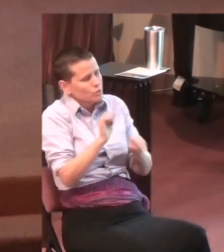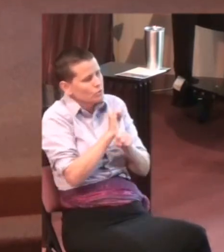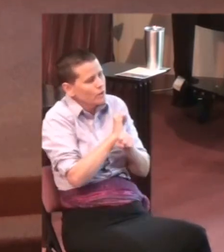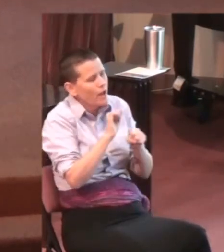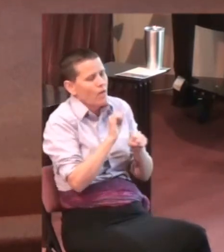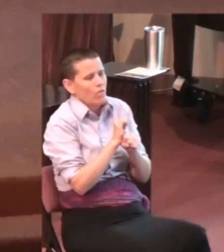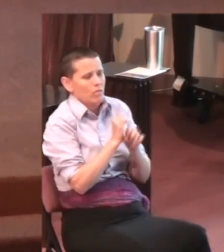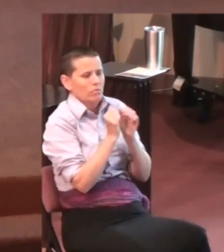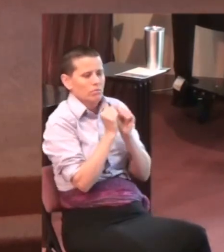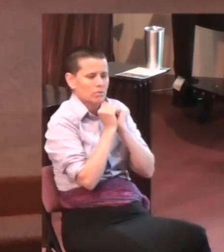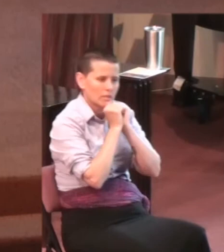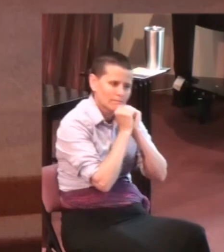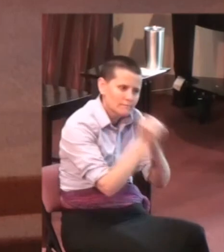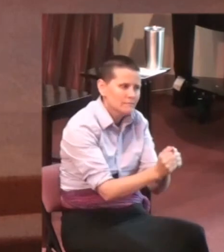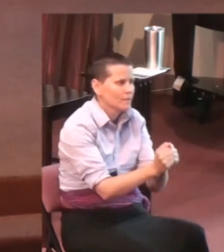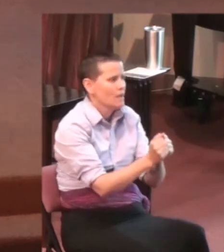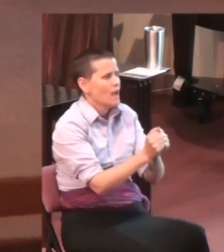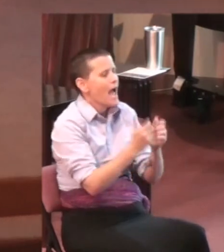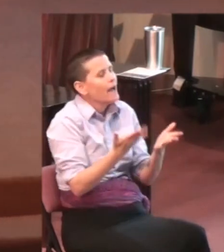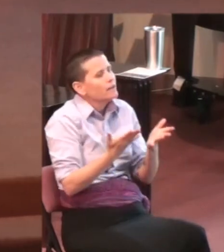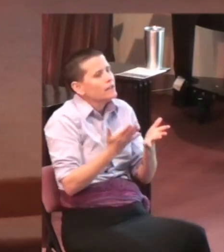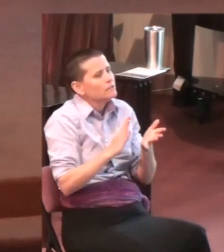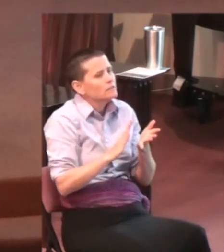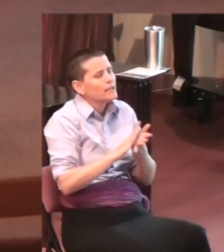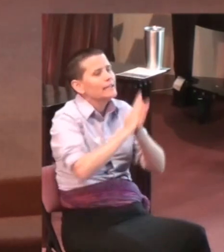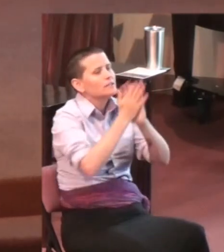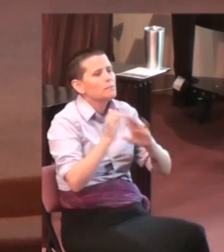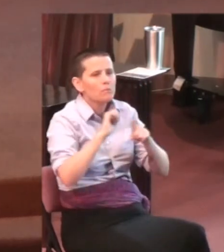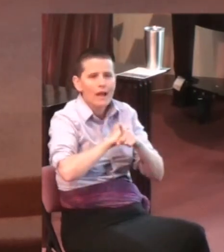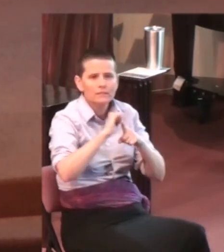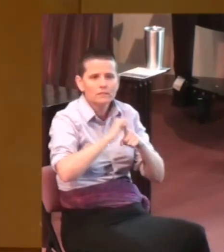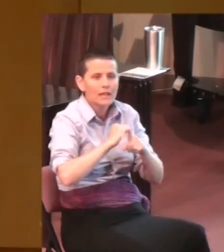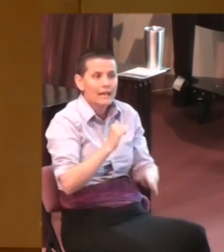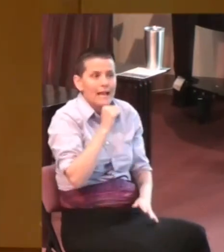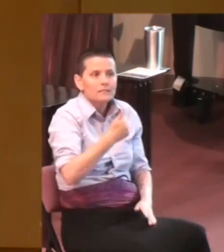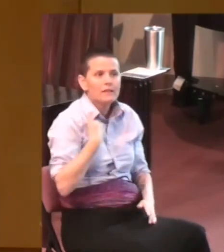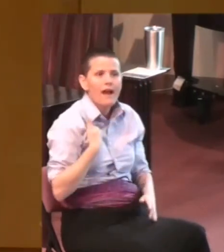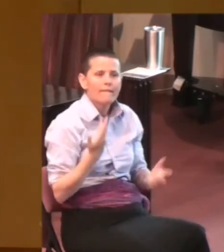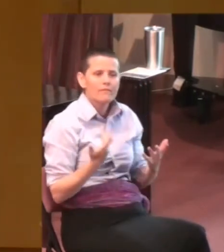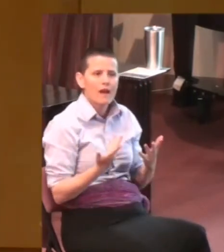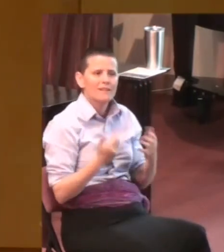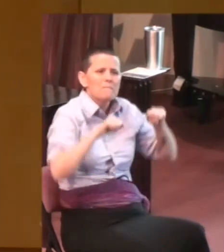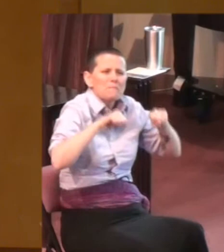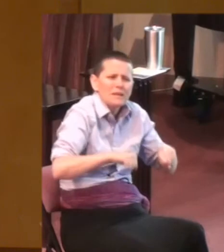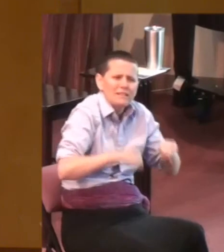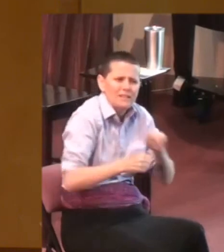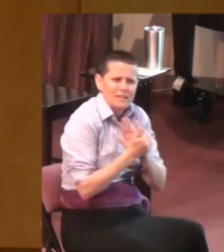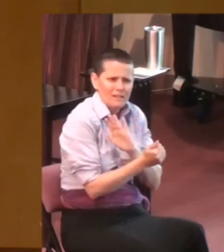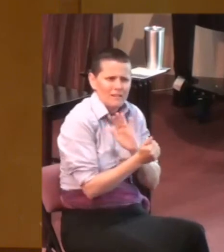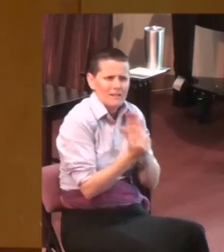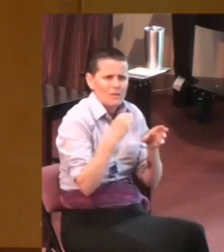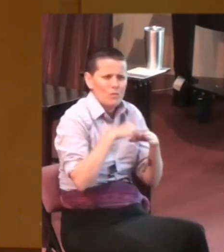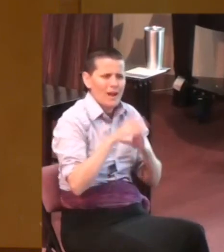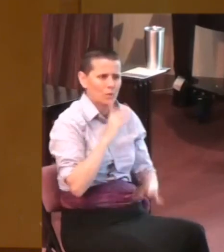practice. I didn't have the capacity when I was 20 years old to make this many decisions and still walk around in the